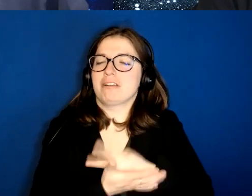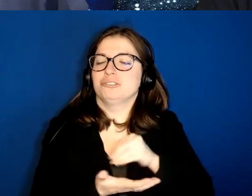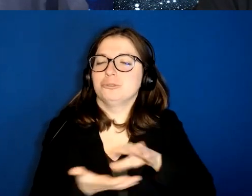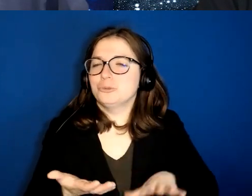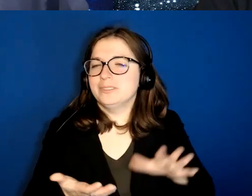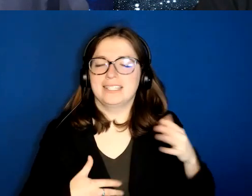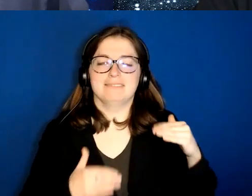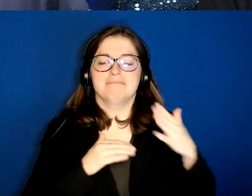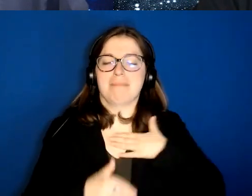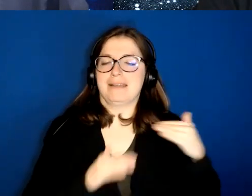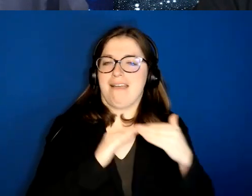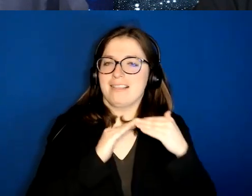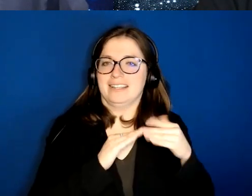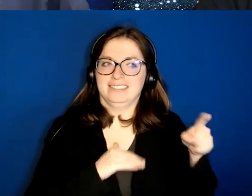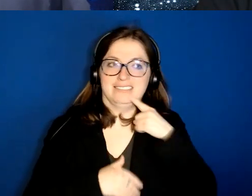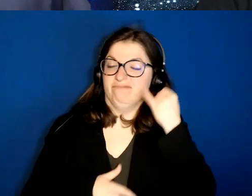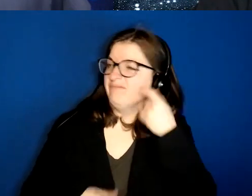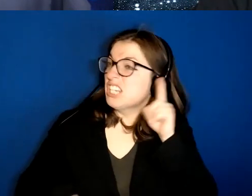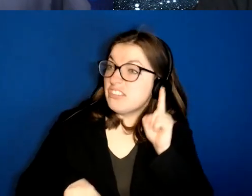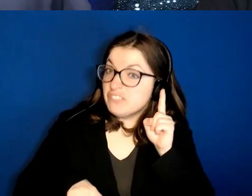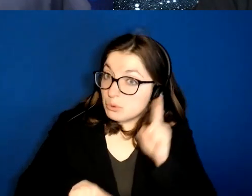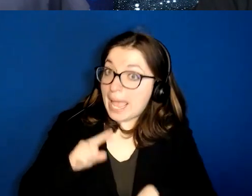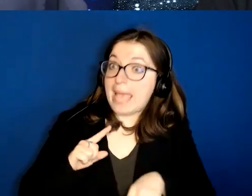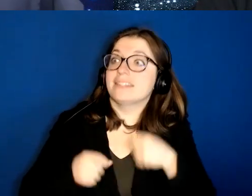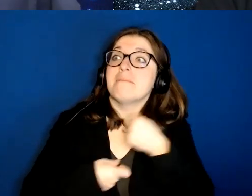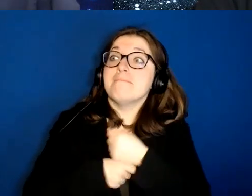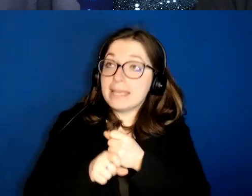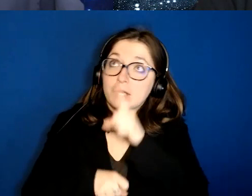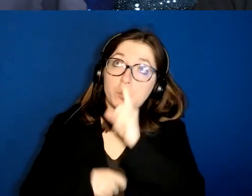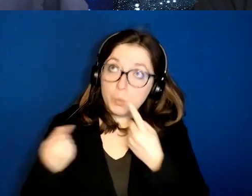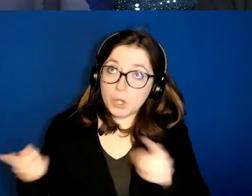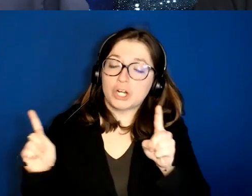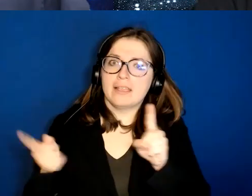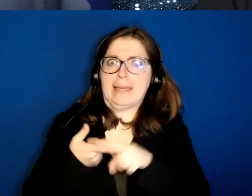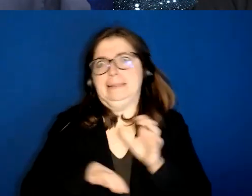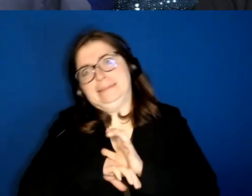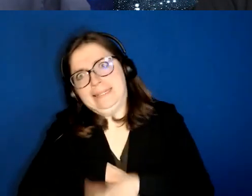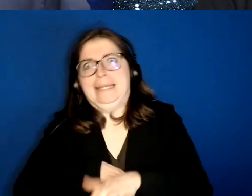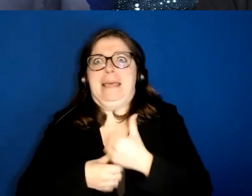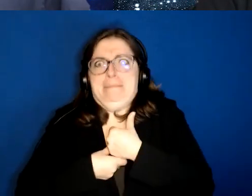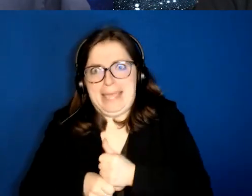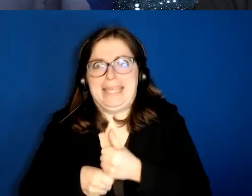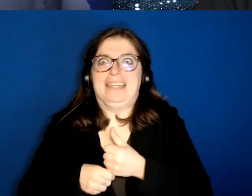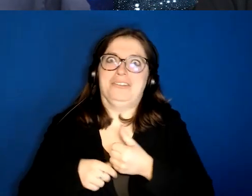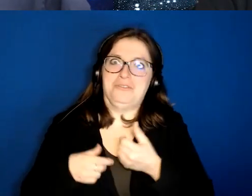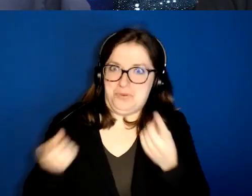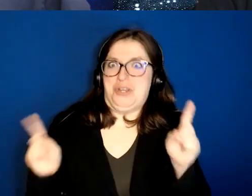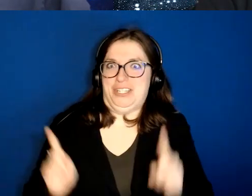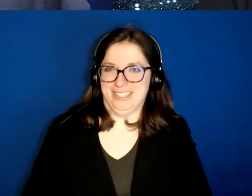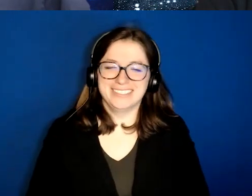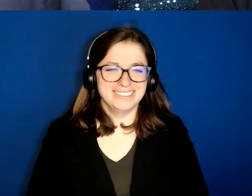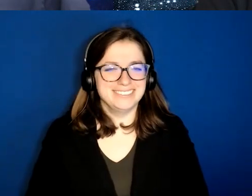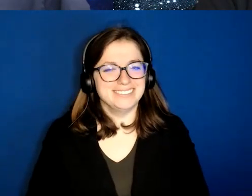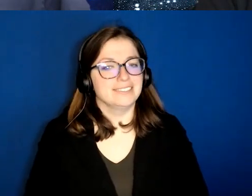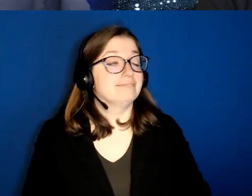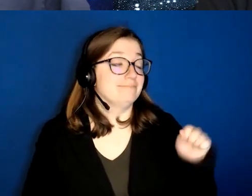would say, you know, if you can't make it work, make it work. You know. Yeah. Well, it all started with the